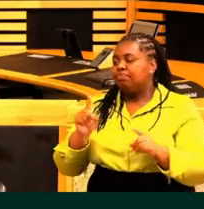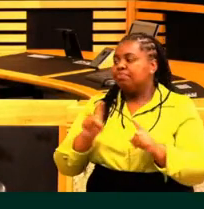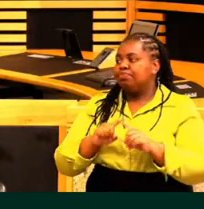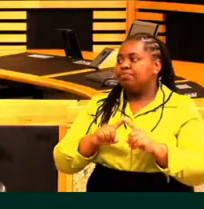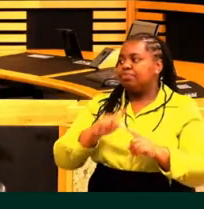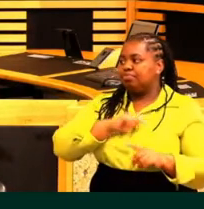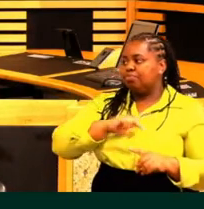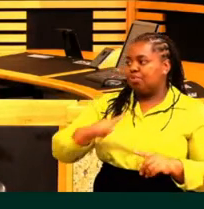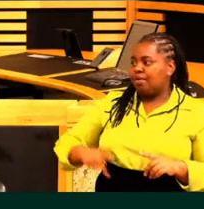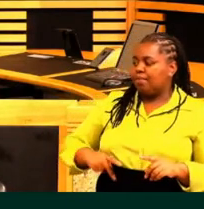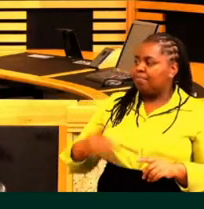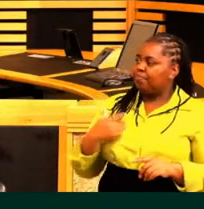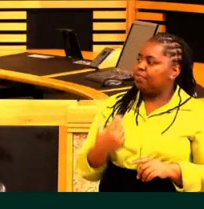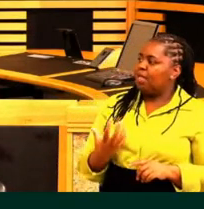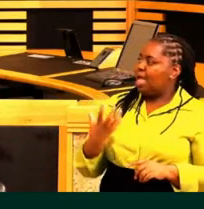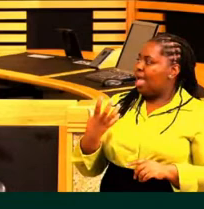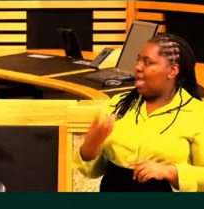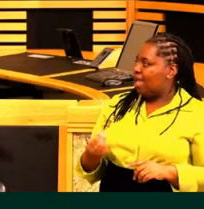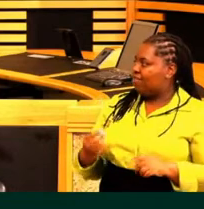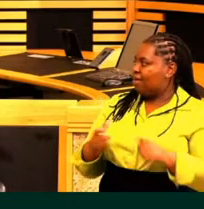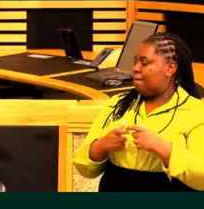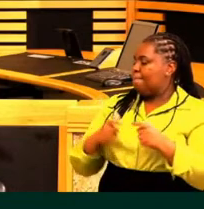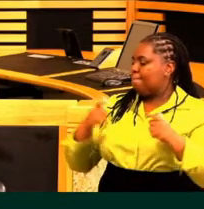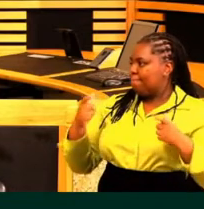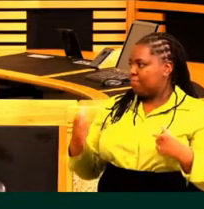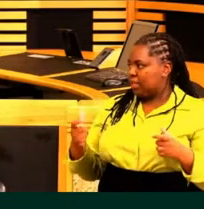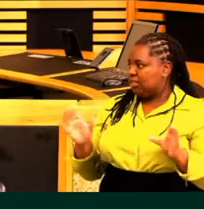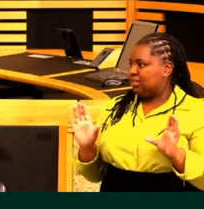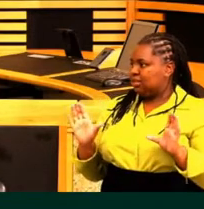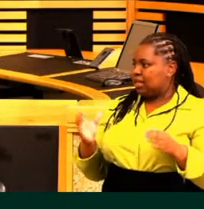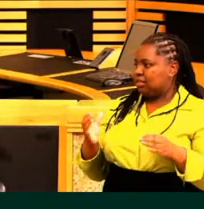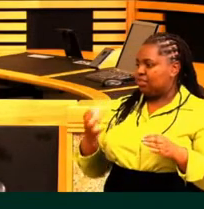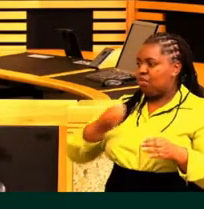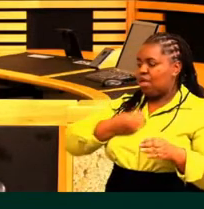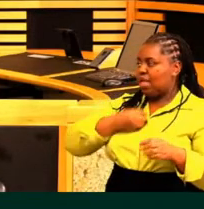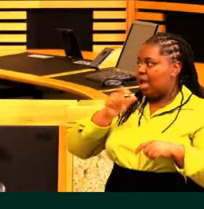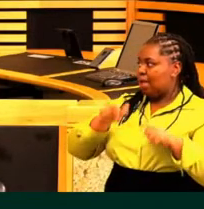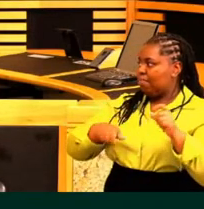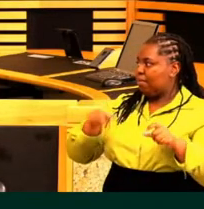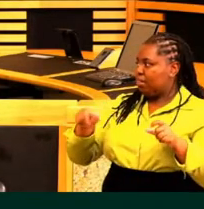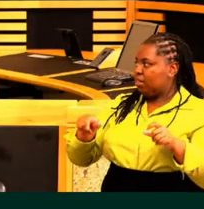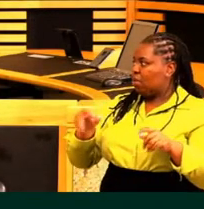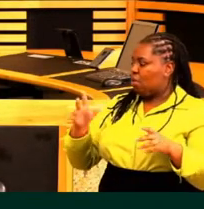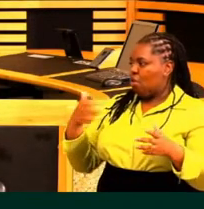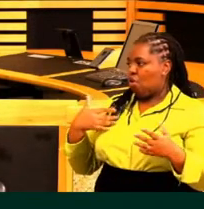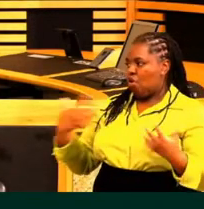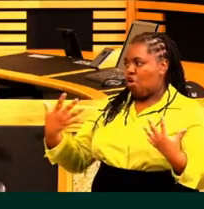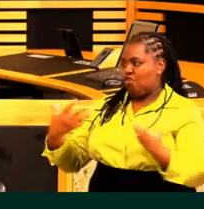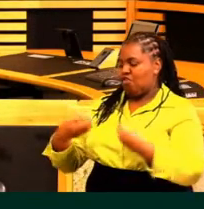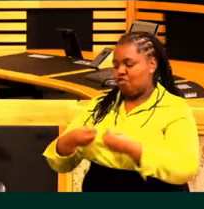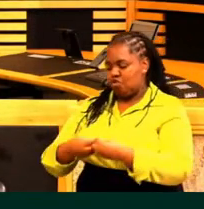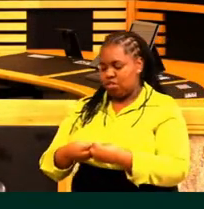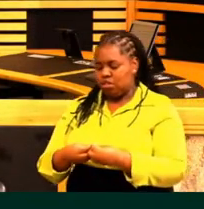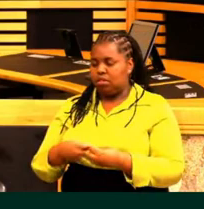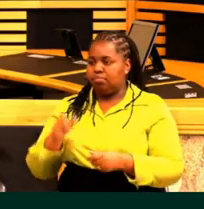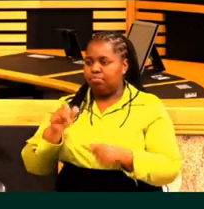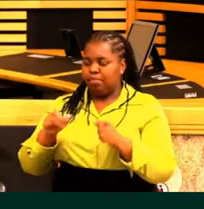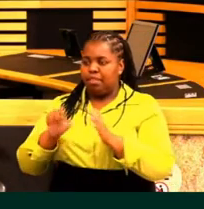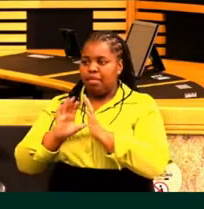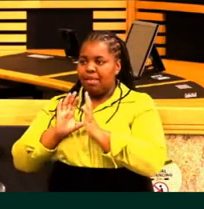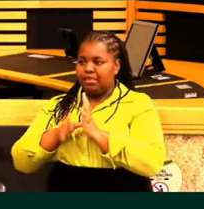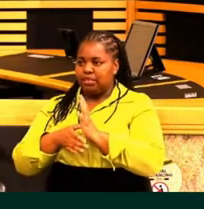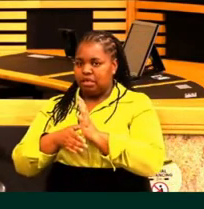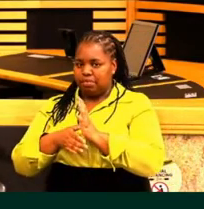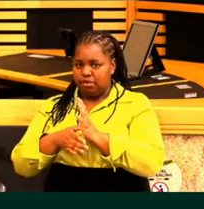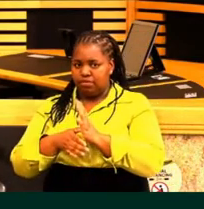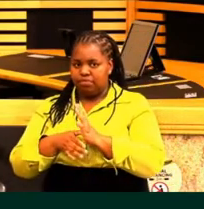we have a marginalized sector of young people which which is the minority or the the or those with disabilities